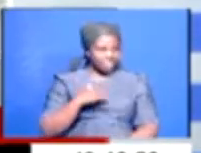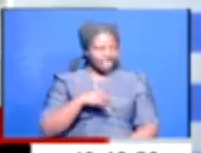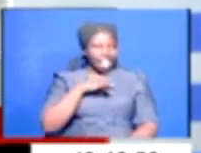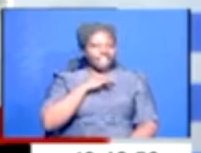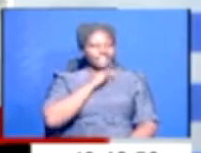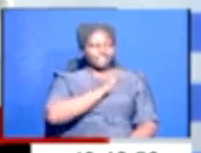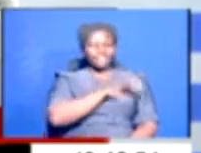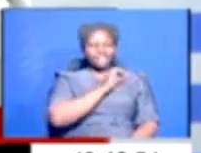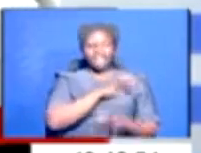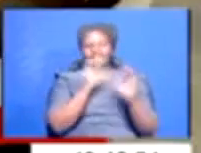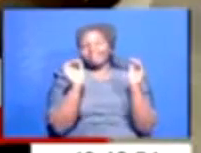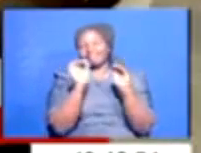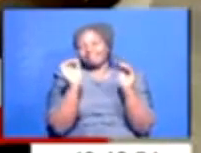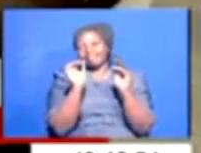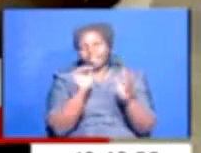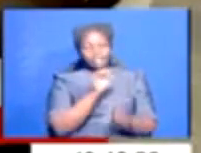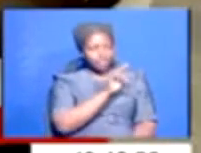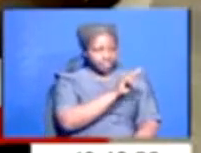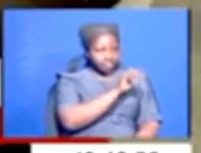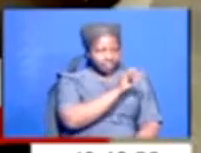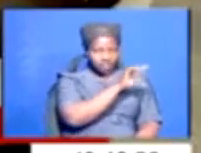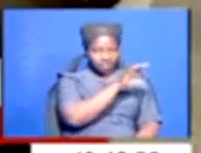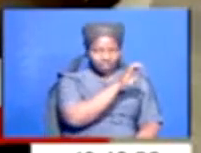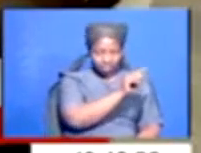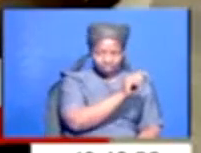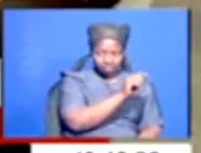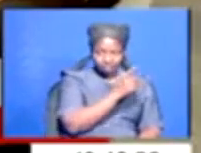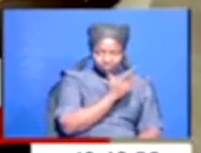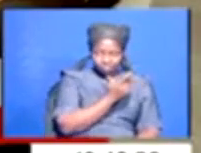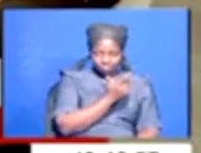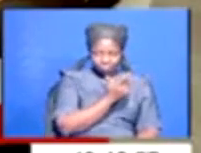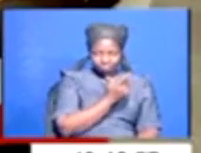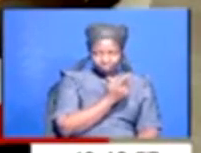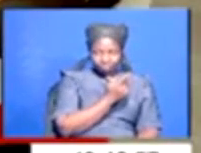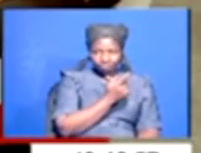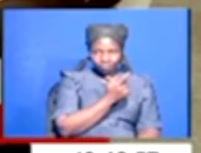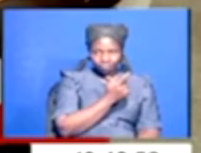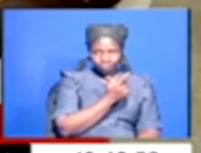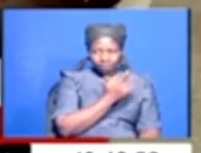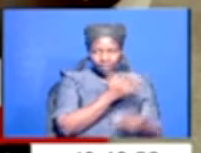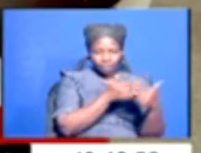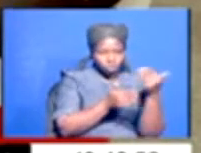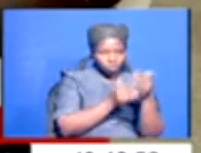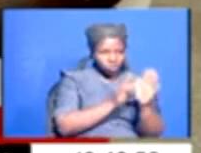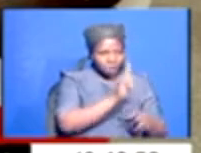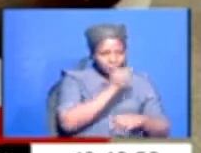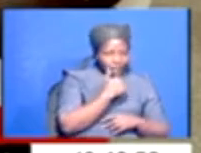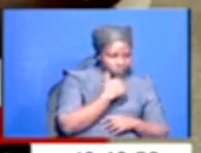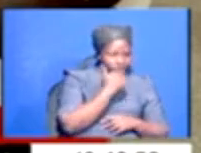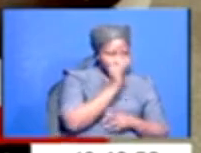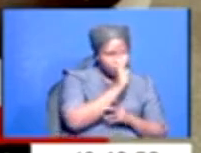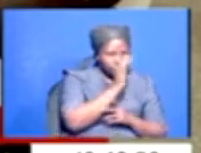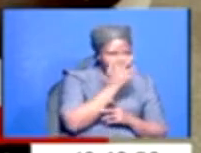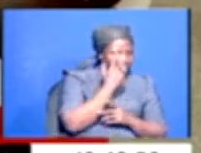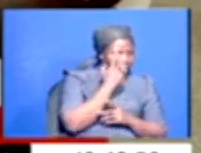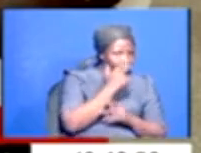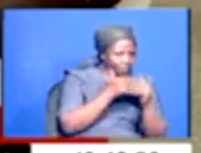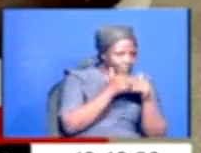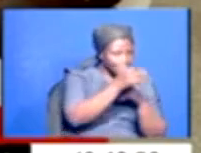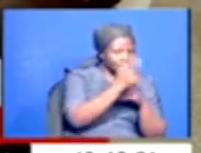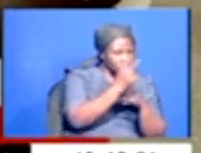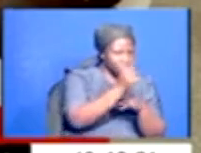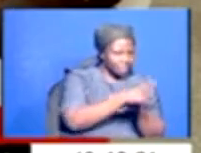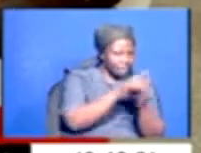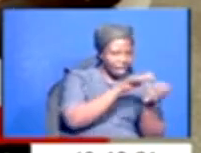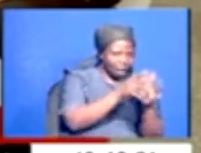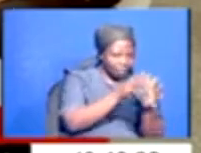it. Vincent, yes. There's a Paris Grand Prix and the build-up for it. What is your outlook for the next 2 months?